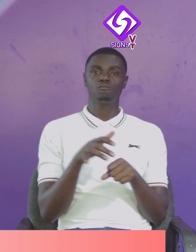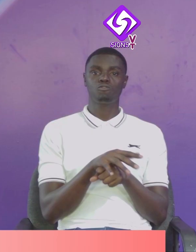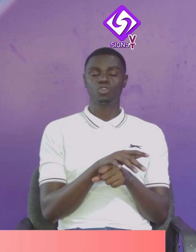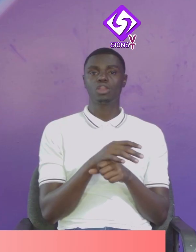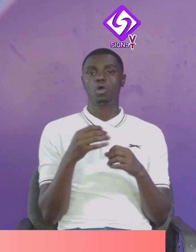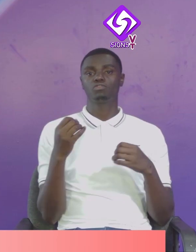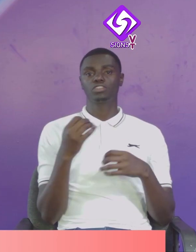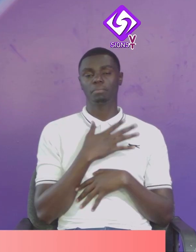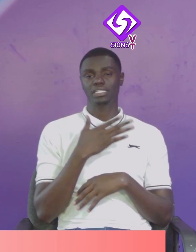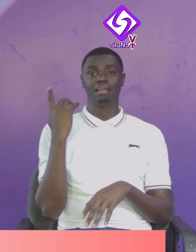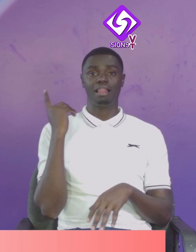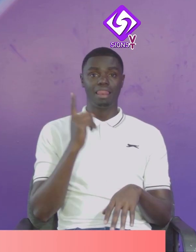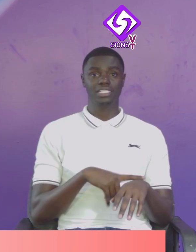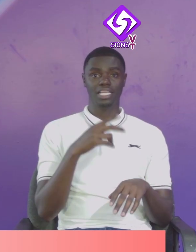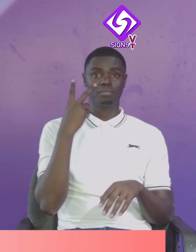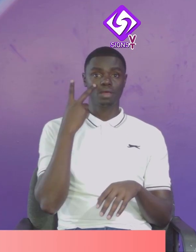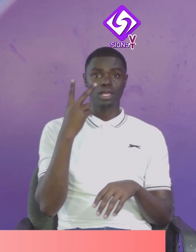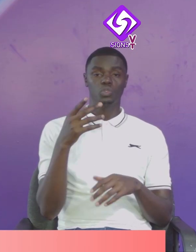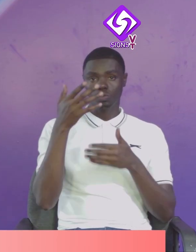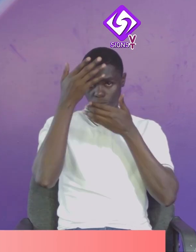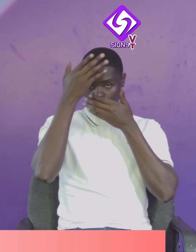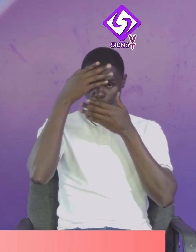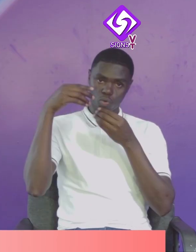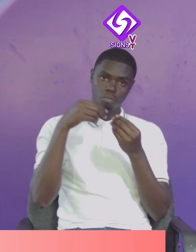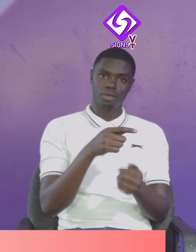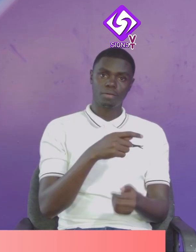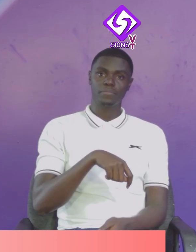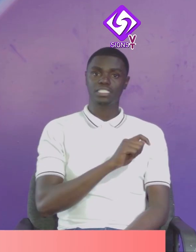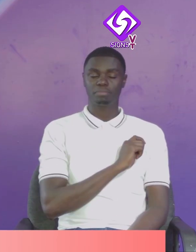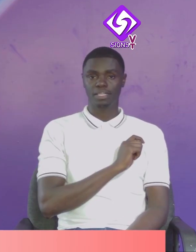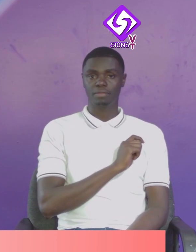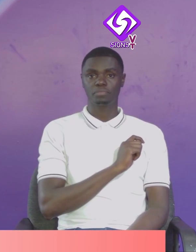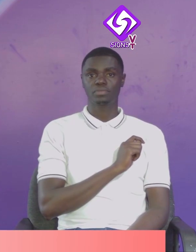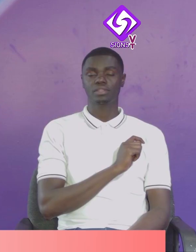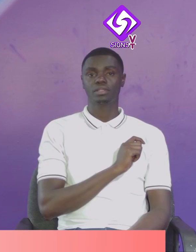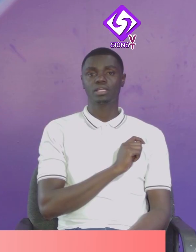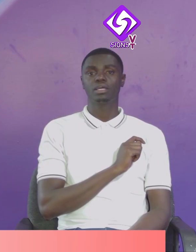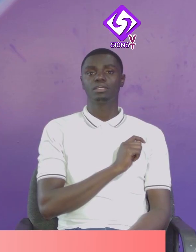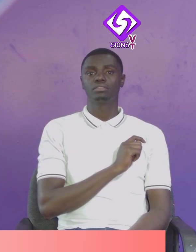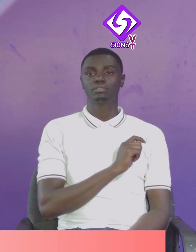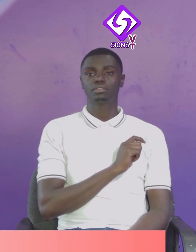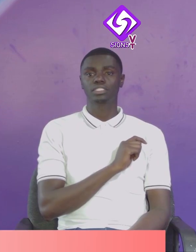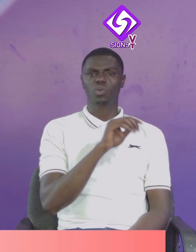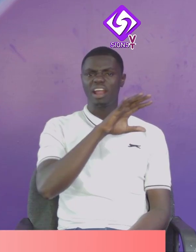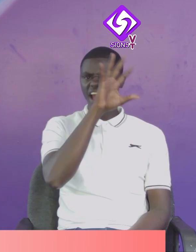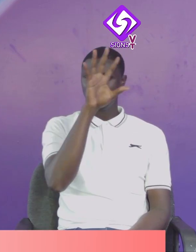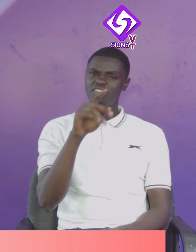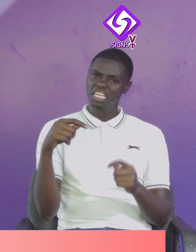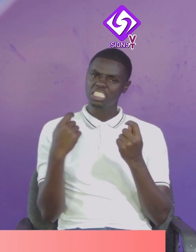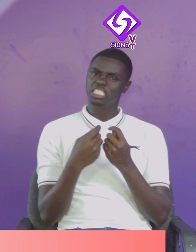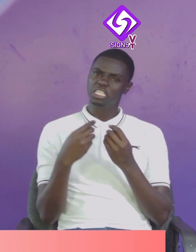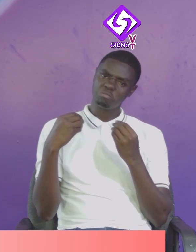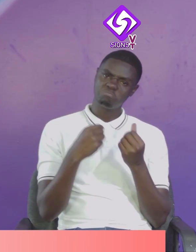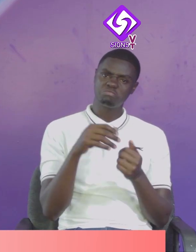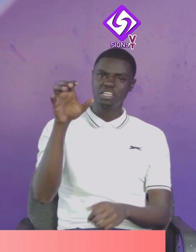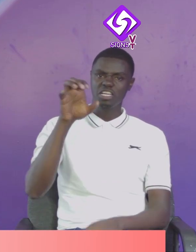even last time we saw Morocco beating Spain. Yes. We have not been used to an African team beating a European